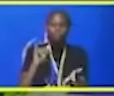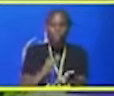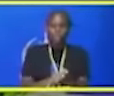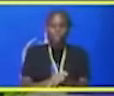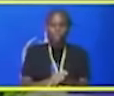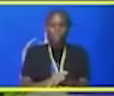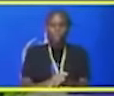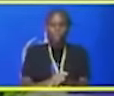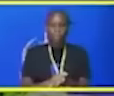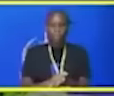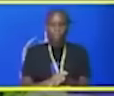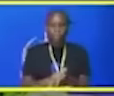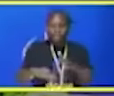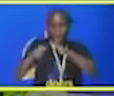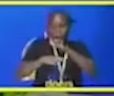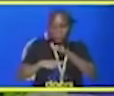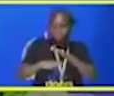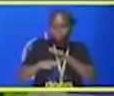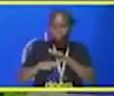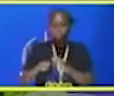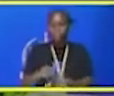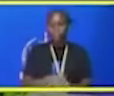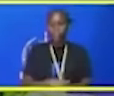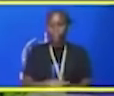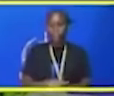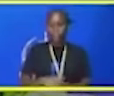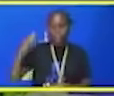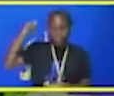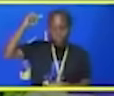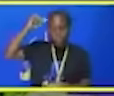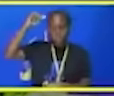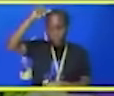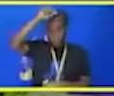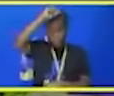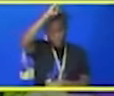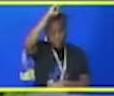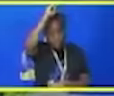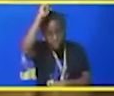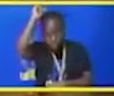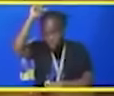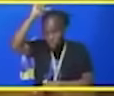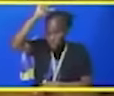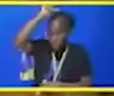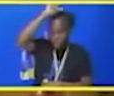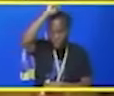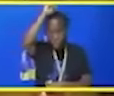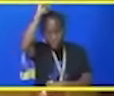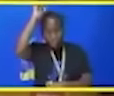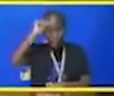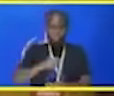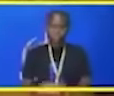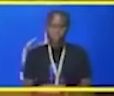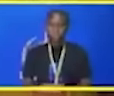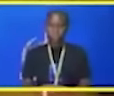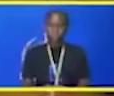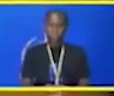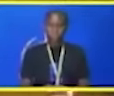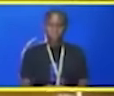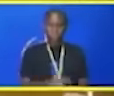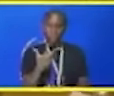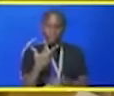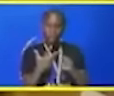the anointing. Three. I just saw light. I have to do what God is asking me to do. Careful.